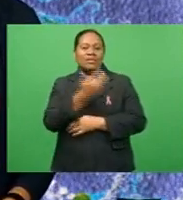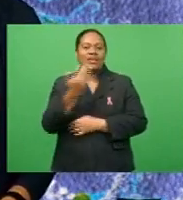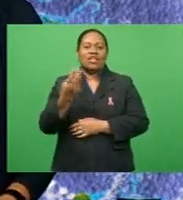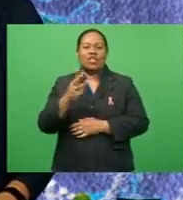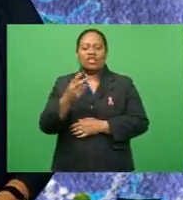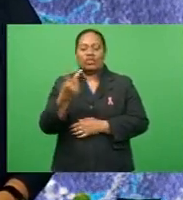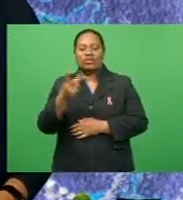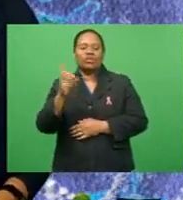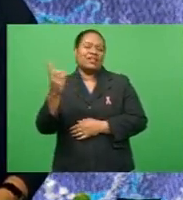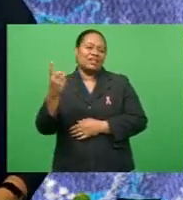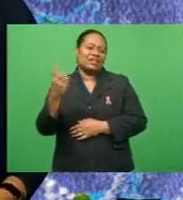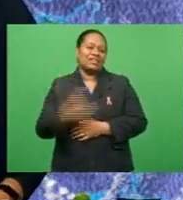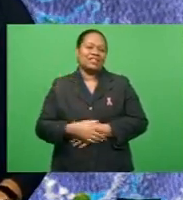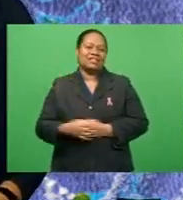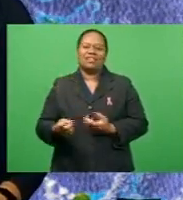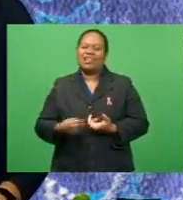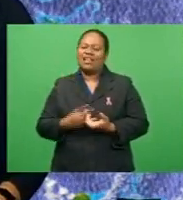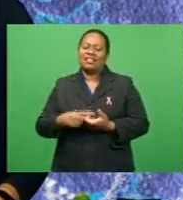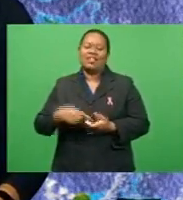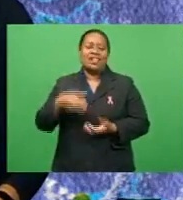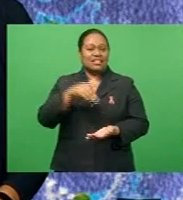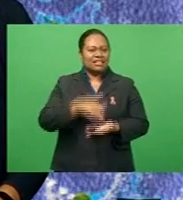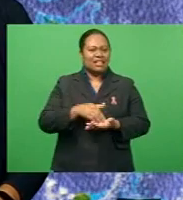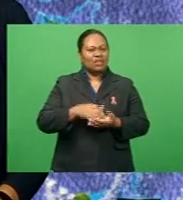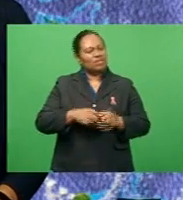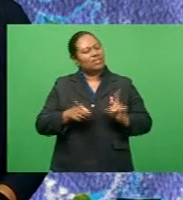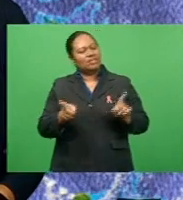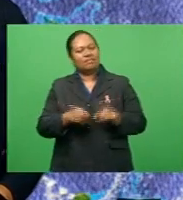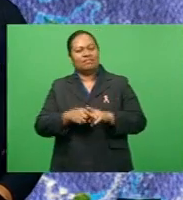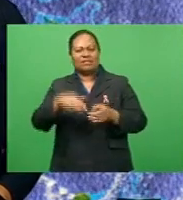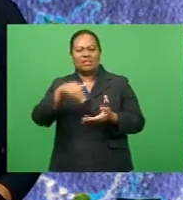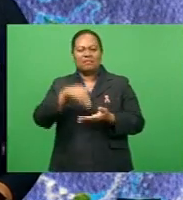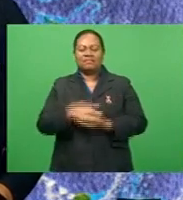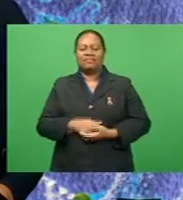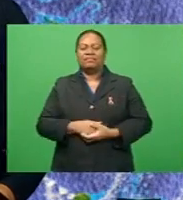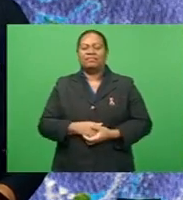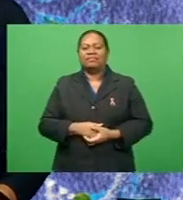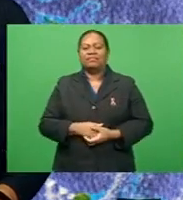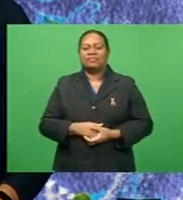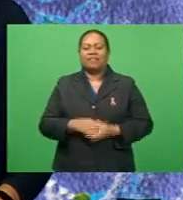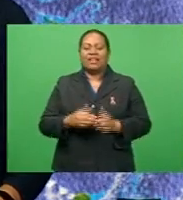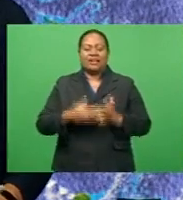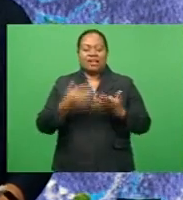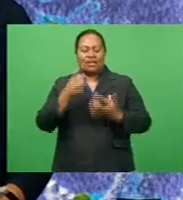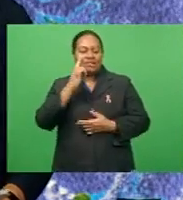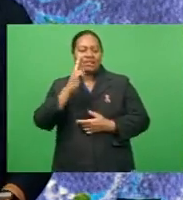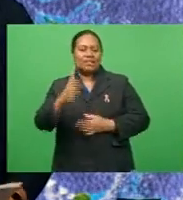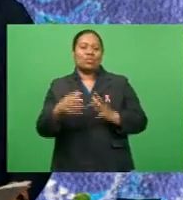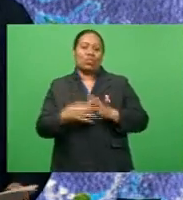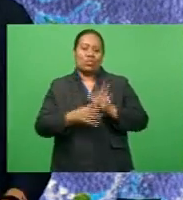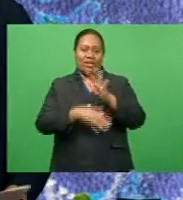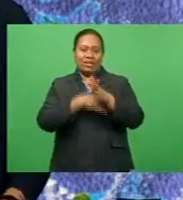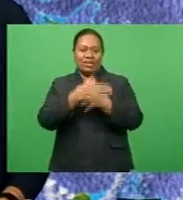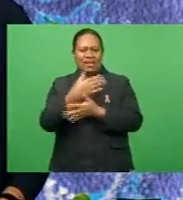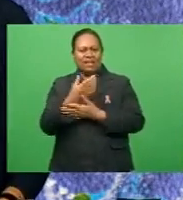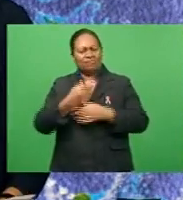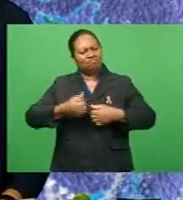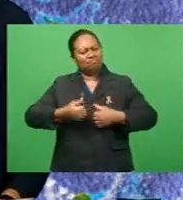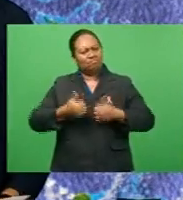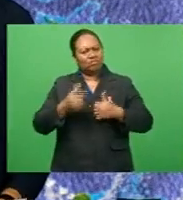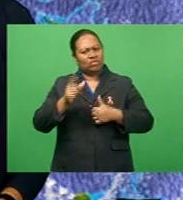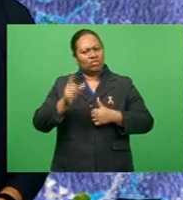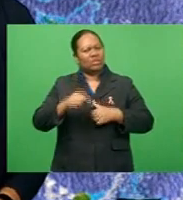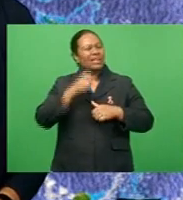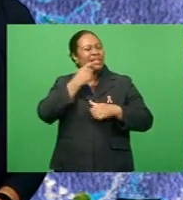32 degrees. Other centers will closely follow in the mid-range. And looking further on to Wednesday, we do have